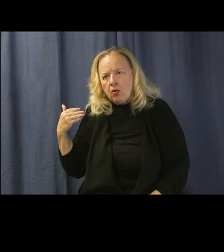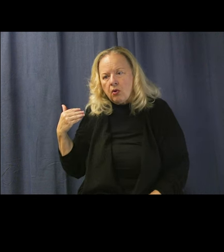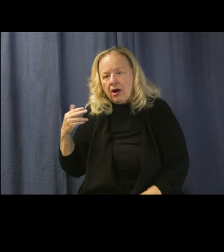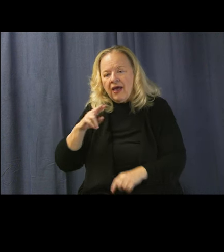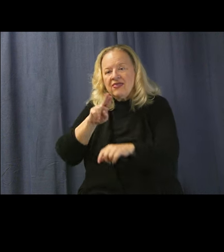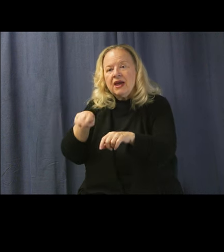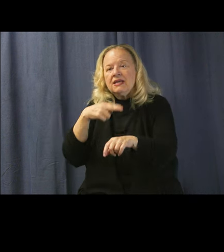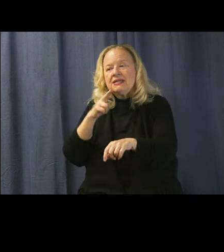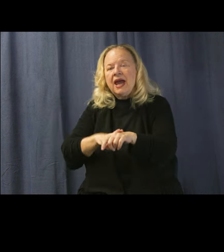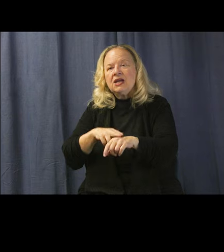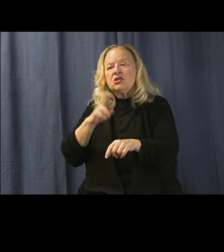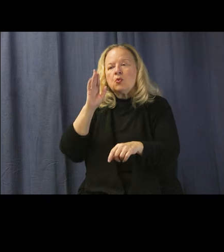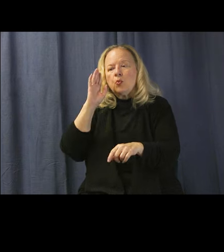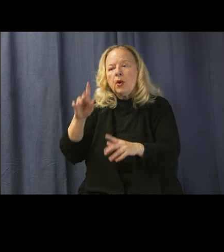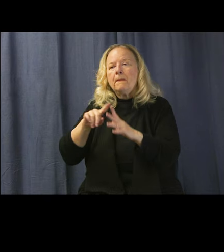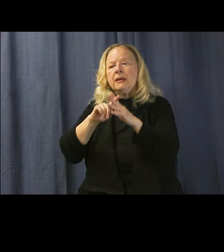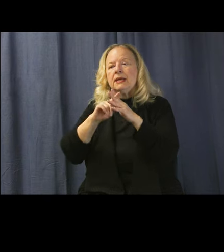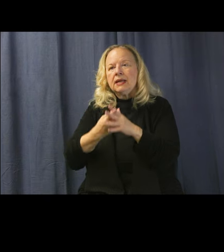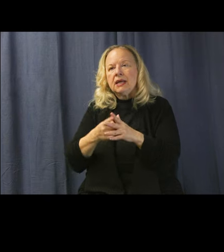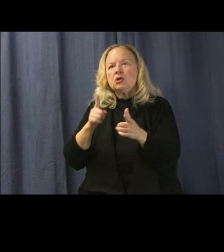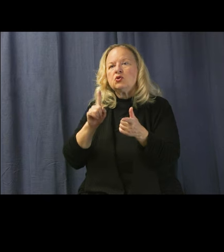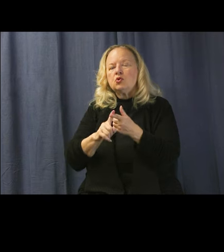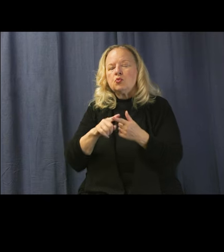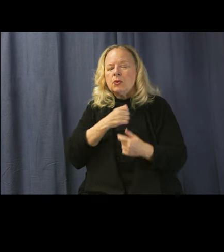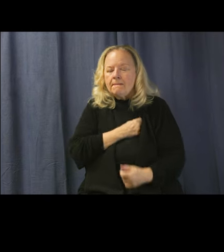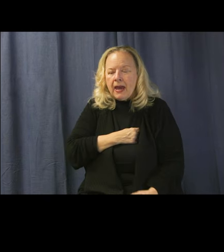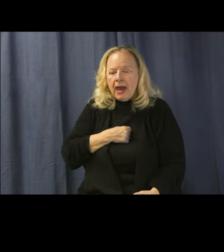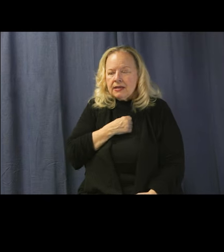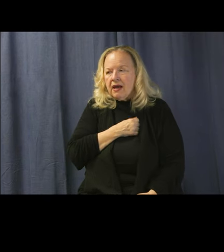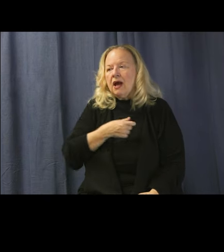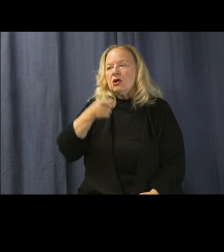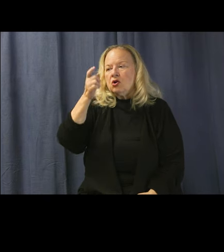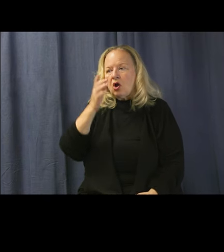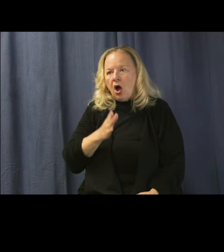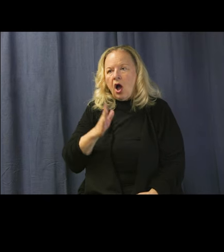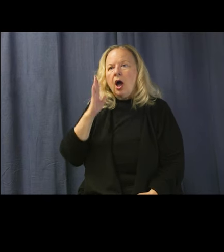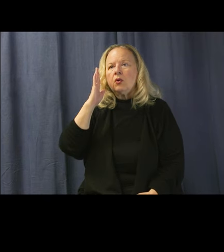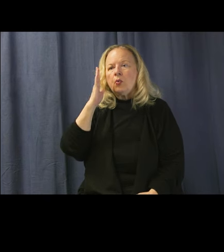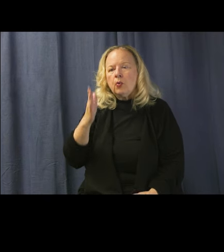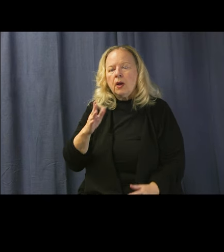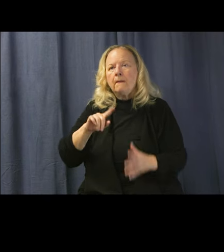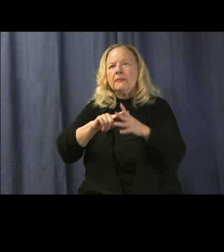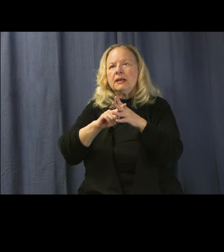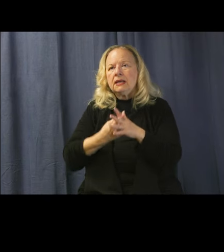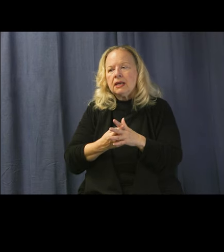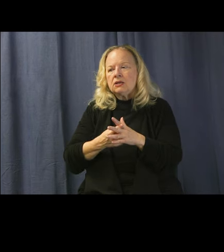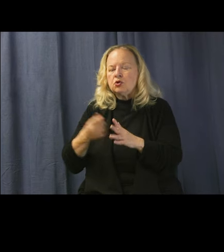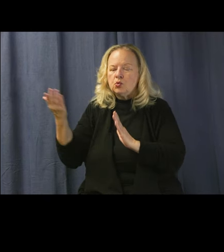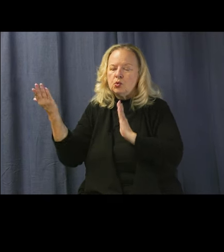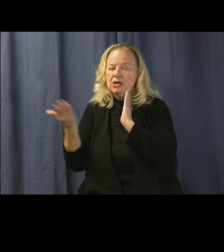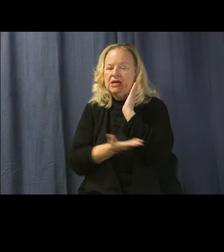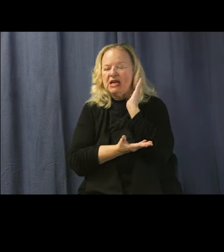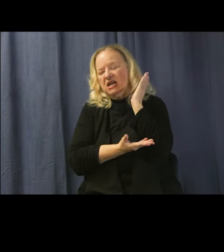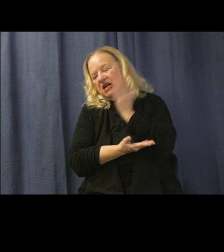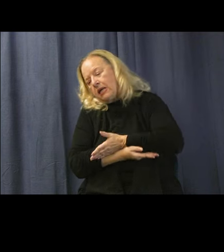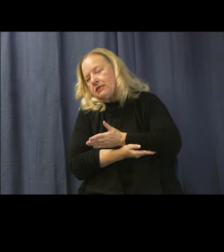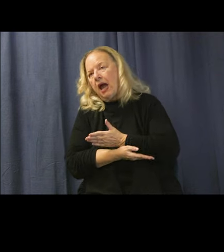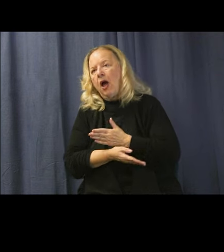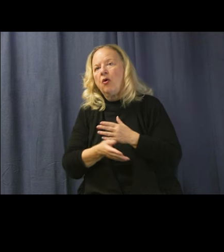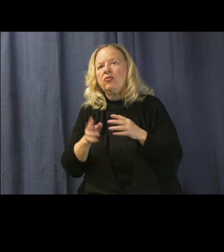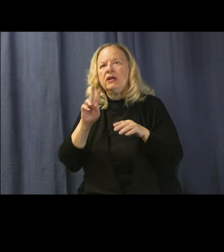where the nations are going to begin to repent, or God is going to begin to cut down the